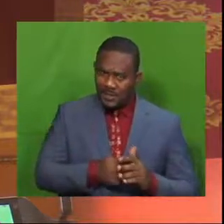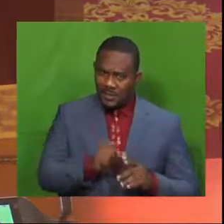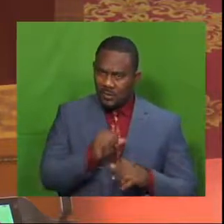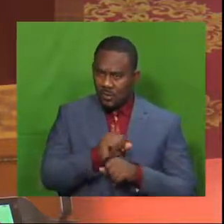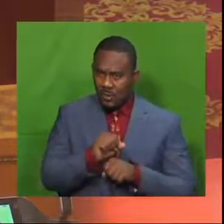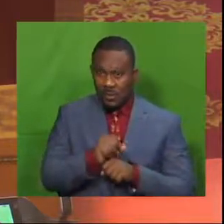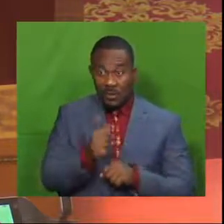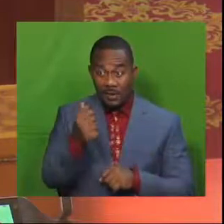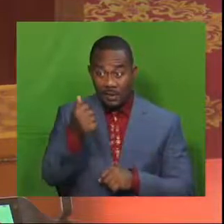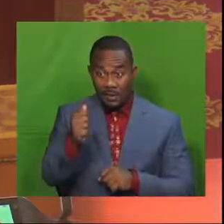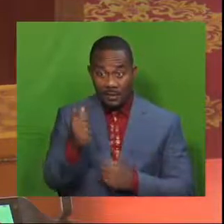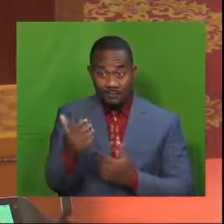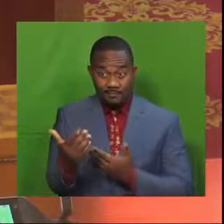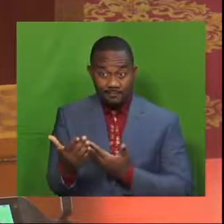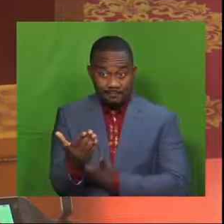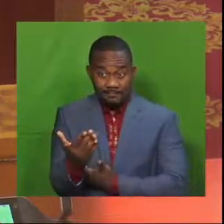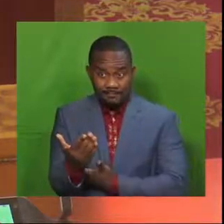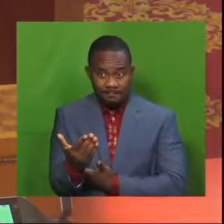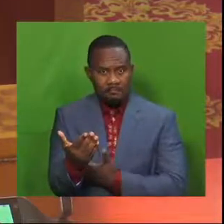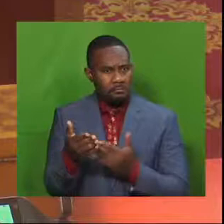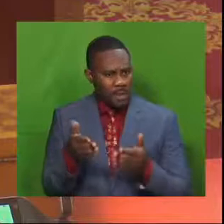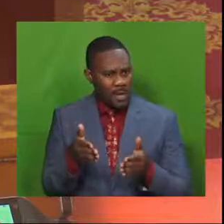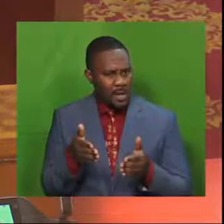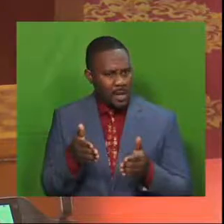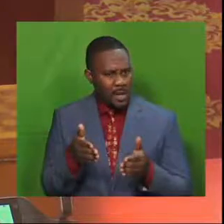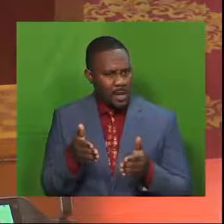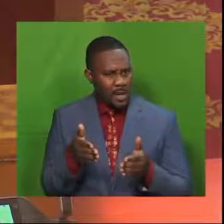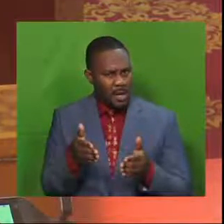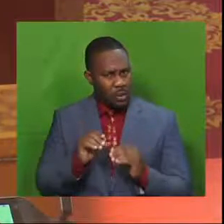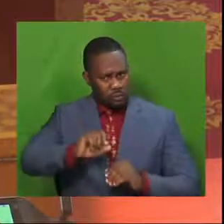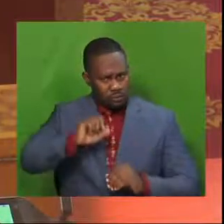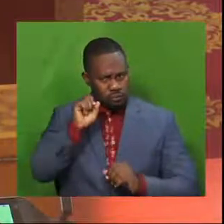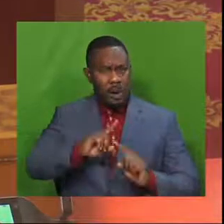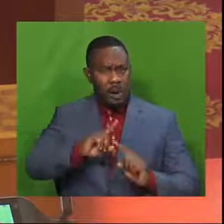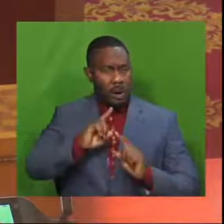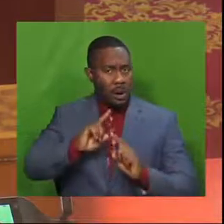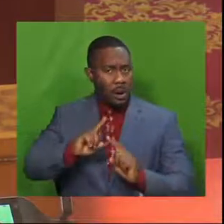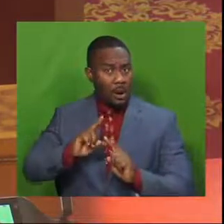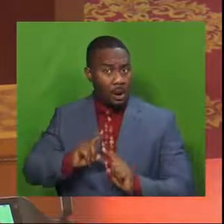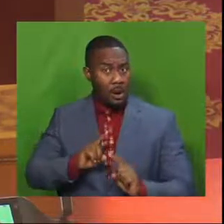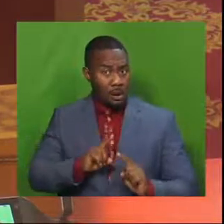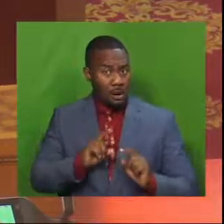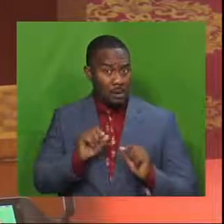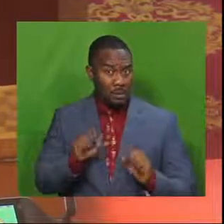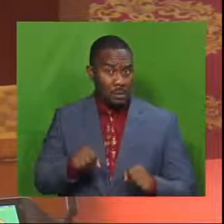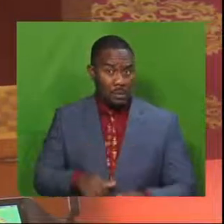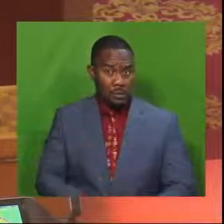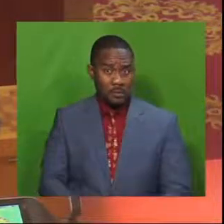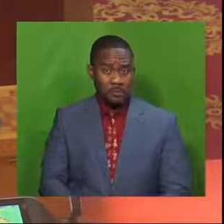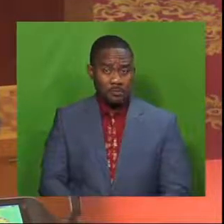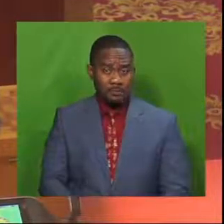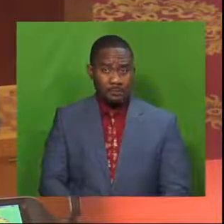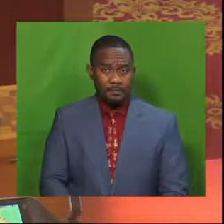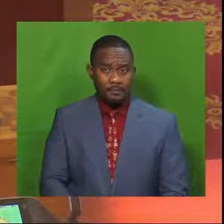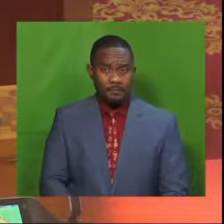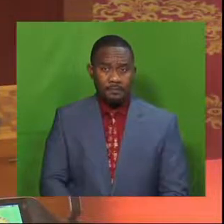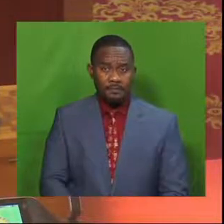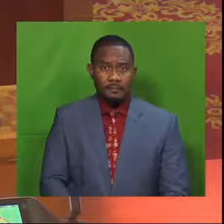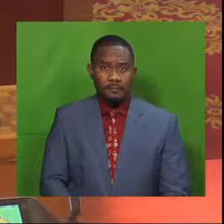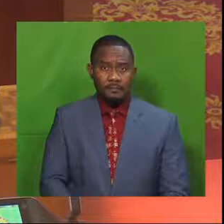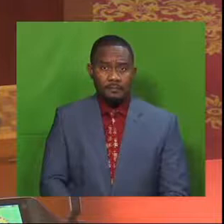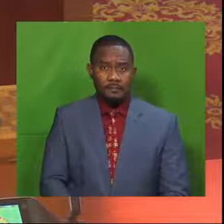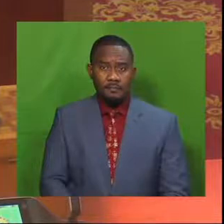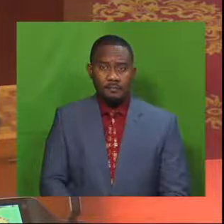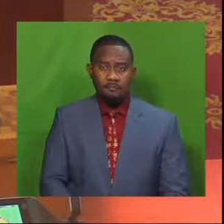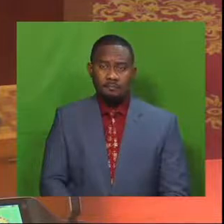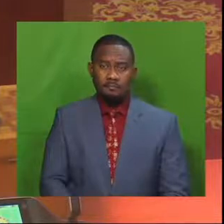10 a.m. to enable us have enough time to do things as programmed. The Speaker may